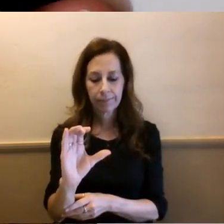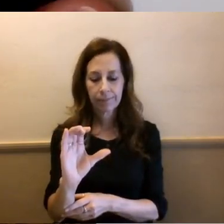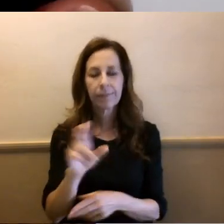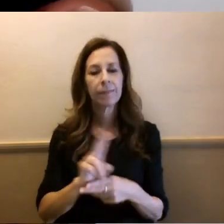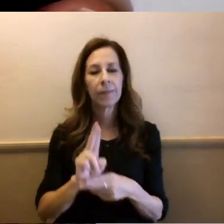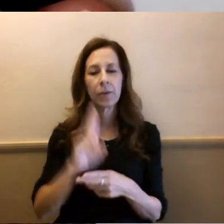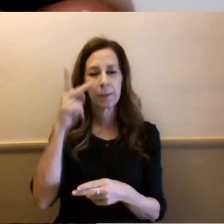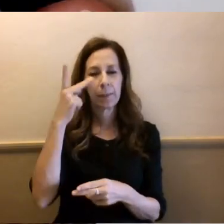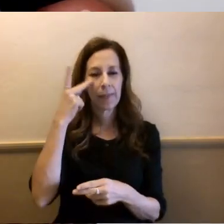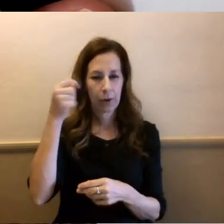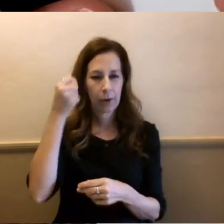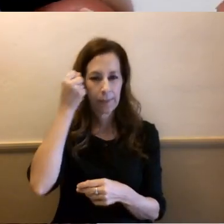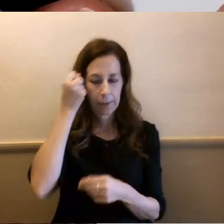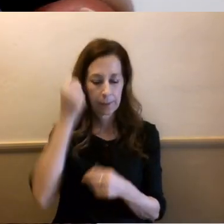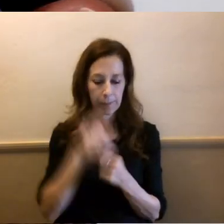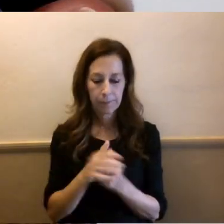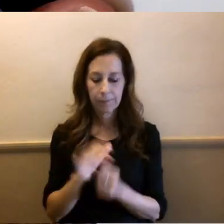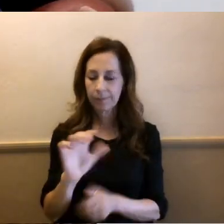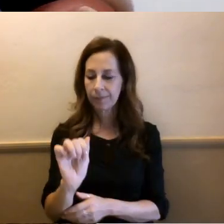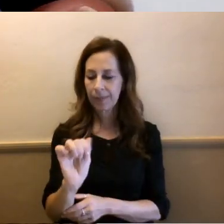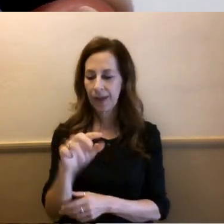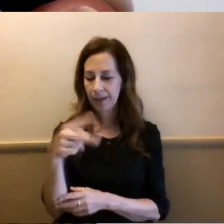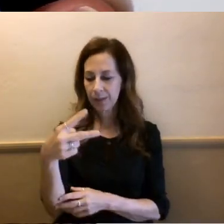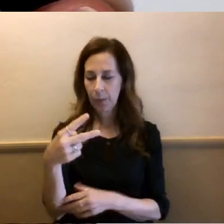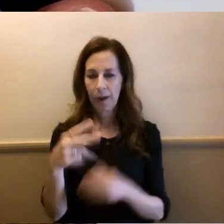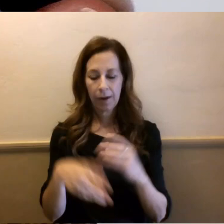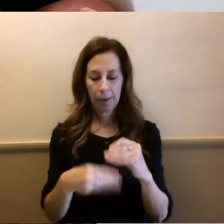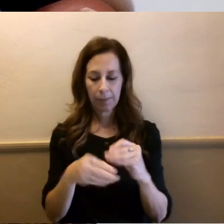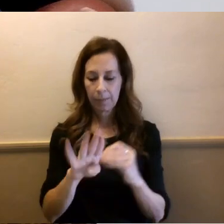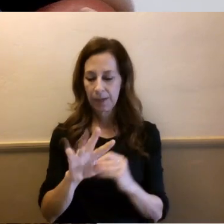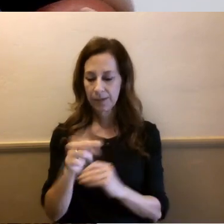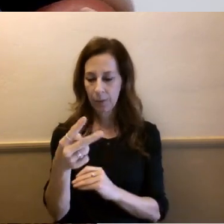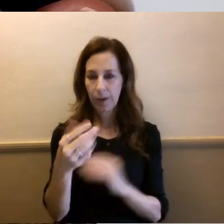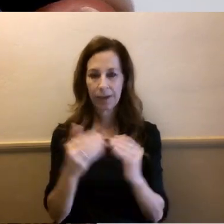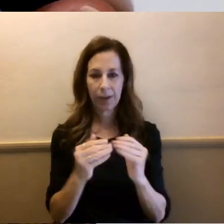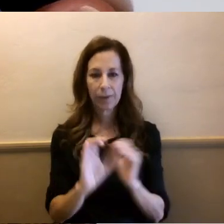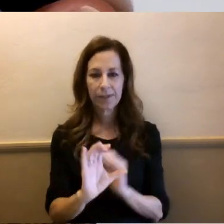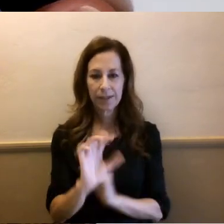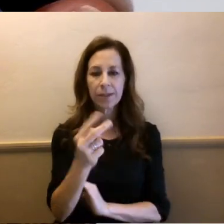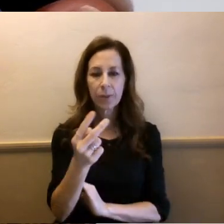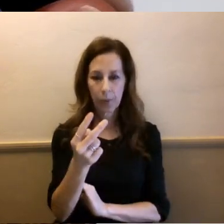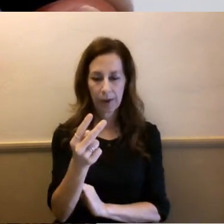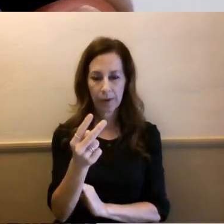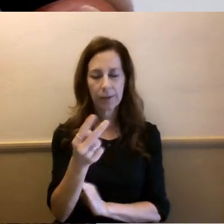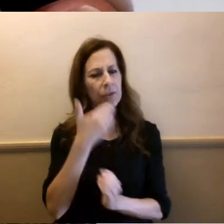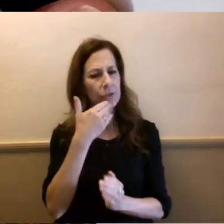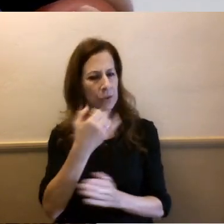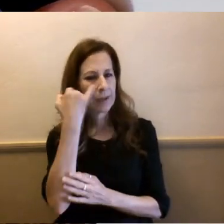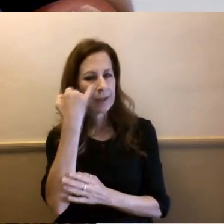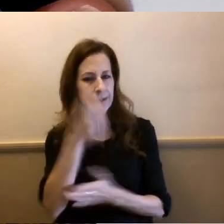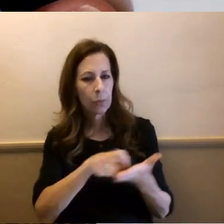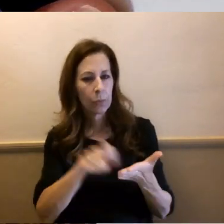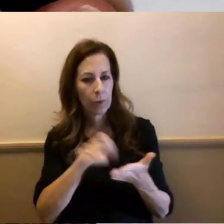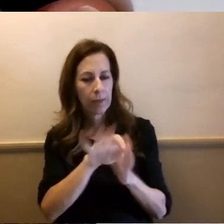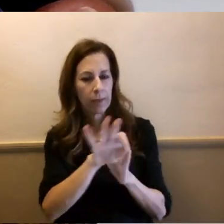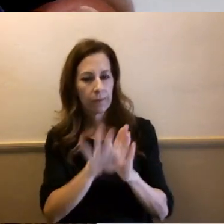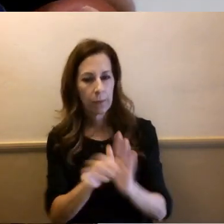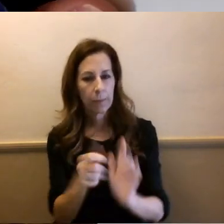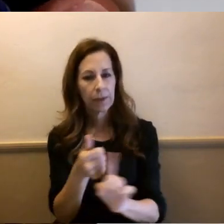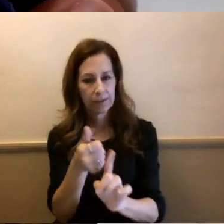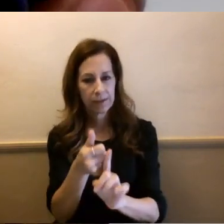going to use the Pythagorean theorem. A squared plus B squared equals C squared. It's always a good idea to write it out